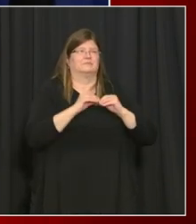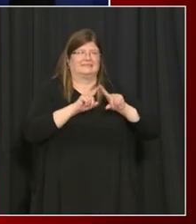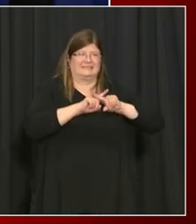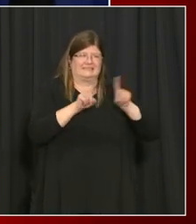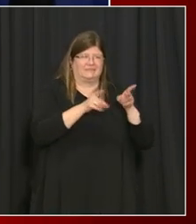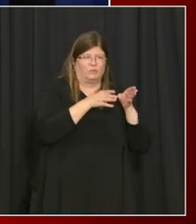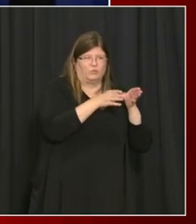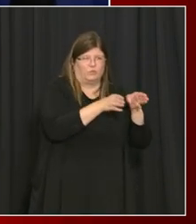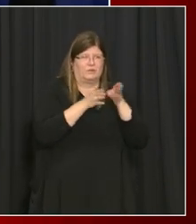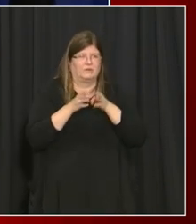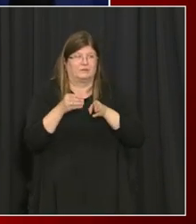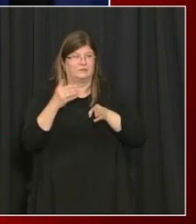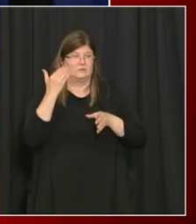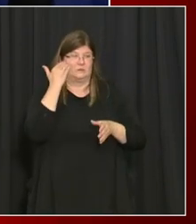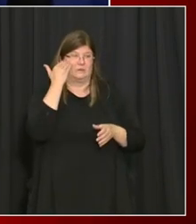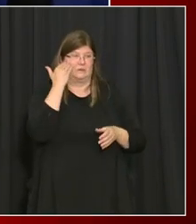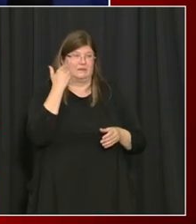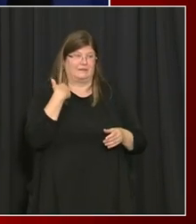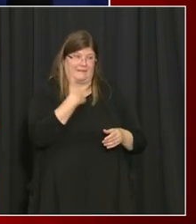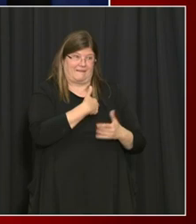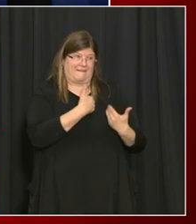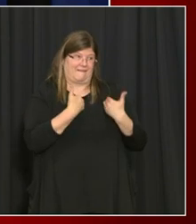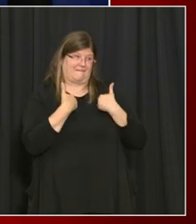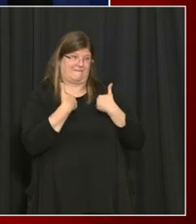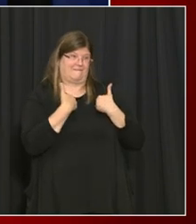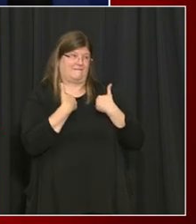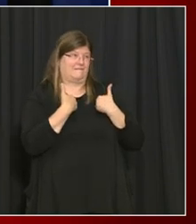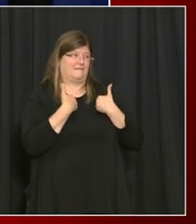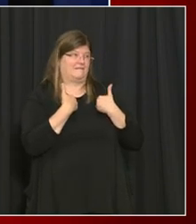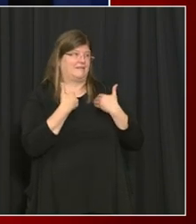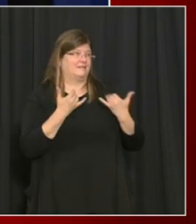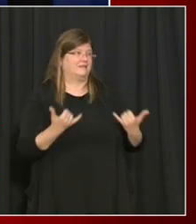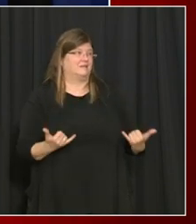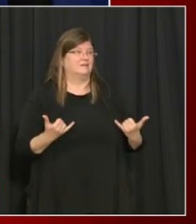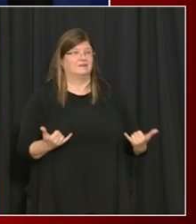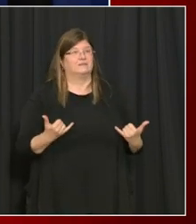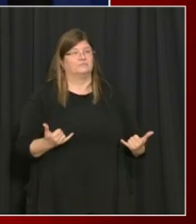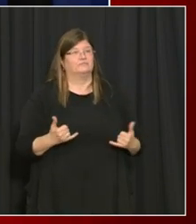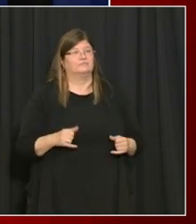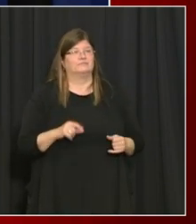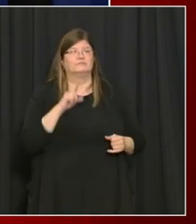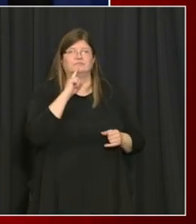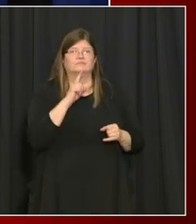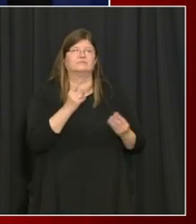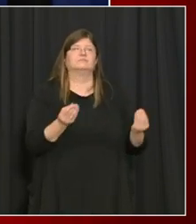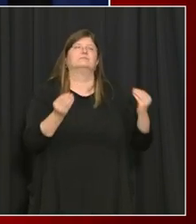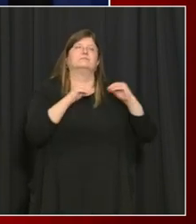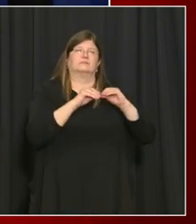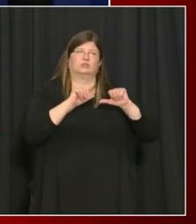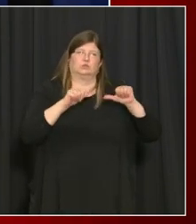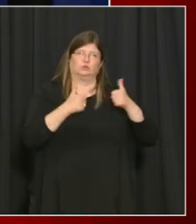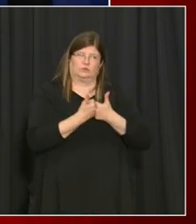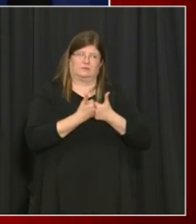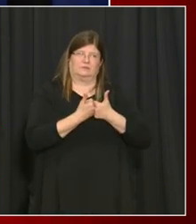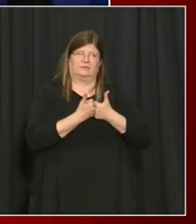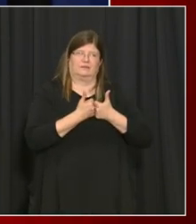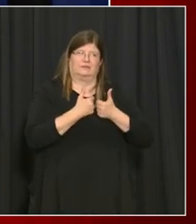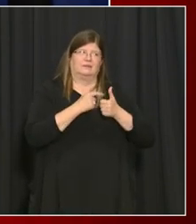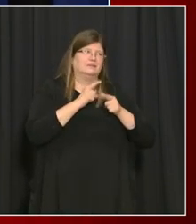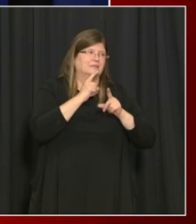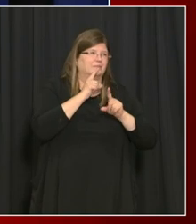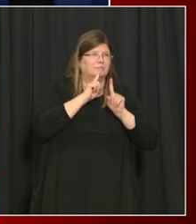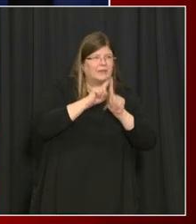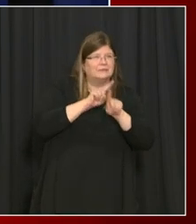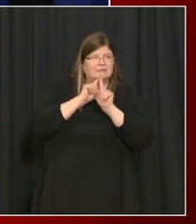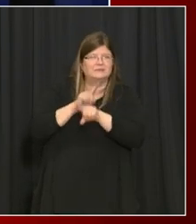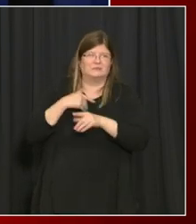that if all of the cases that we were having were happening in the community, we'd be a lot more challenged to be able to respond and